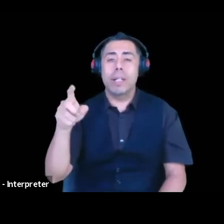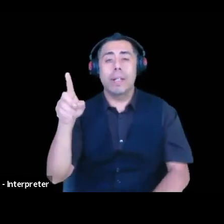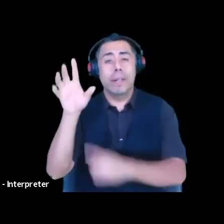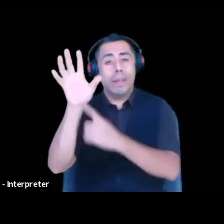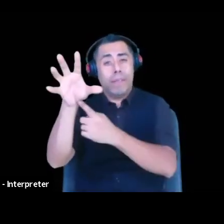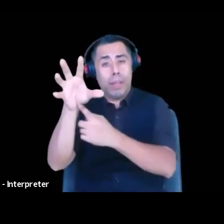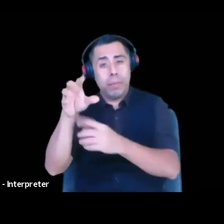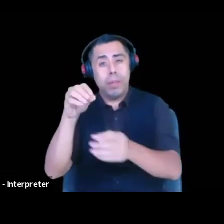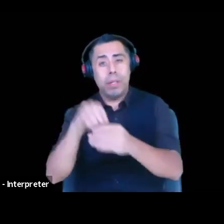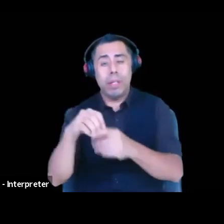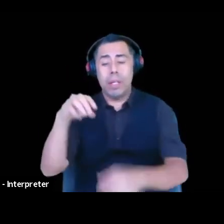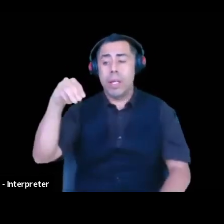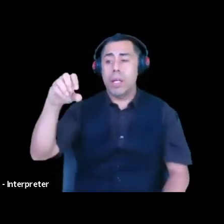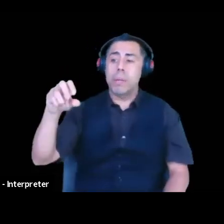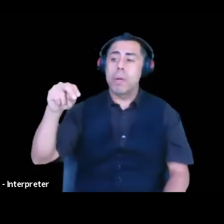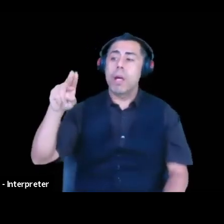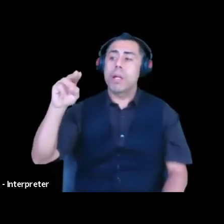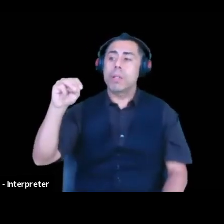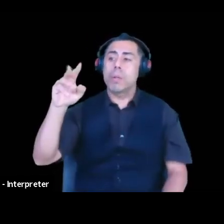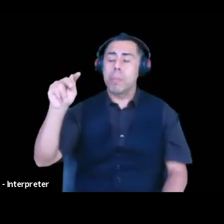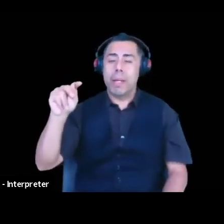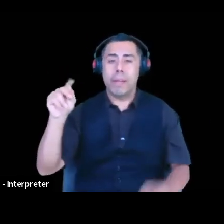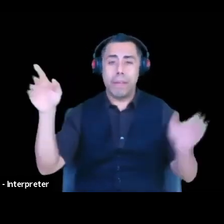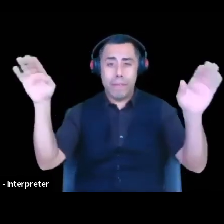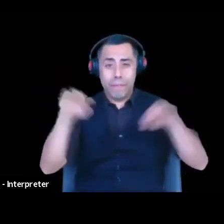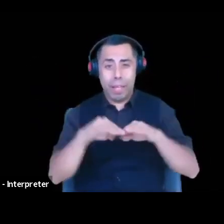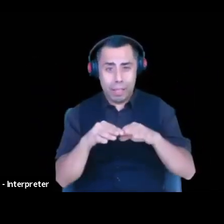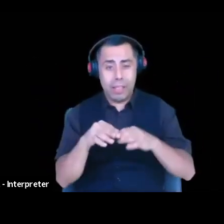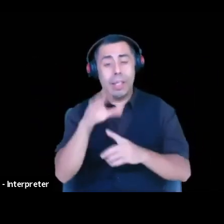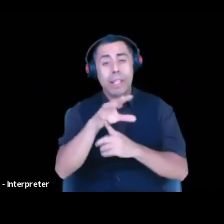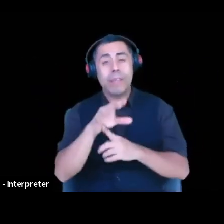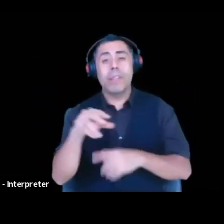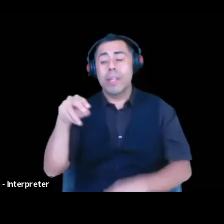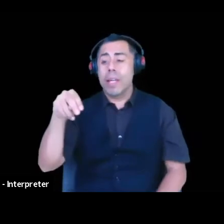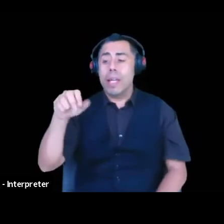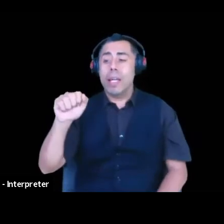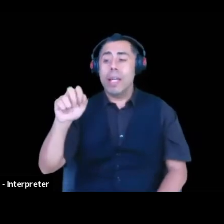Navajos wearing headdresses and living in teepees. Like